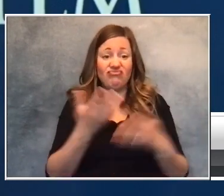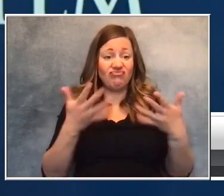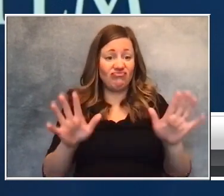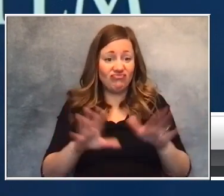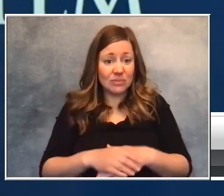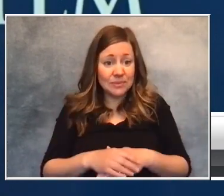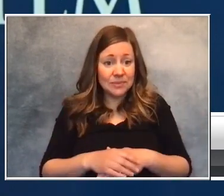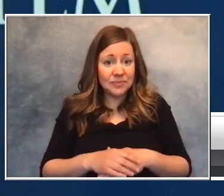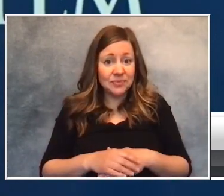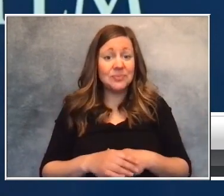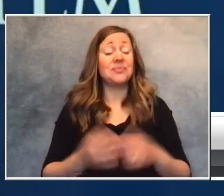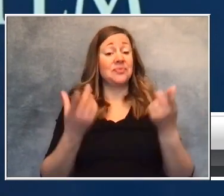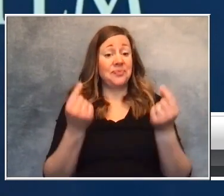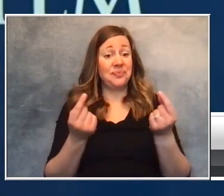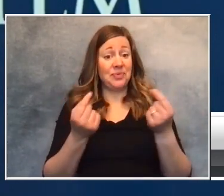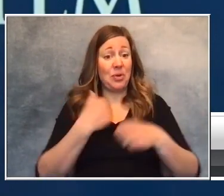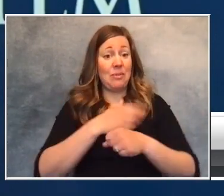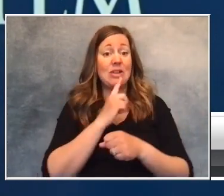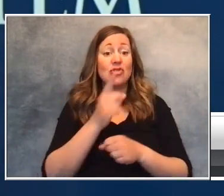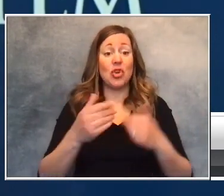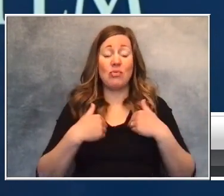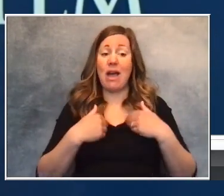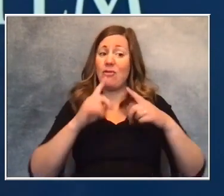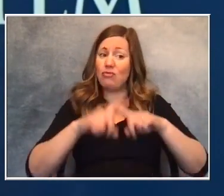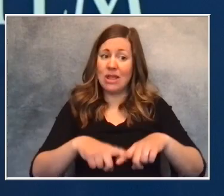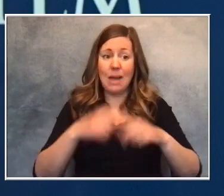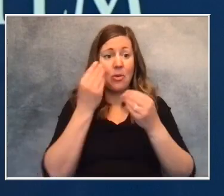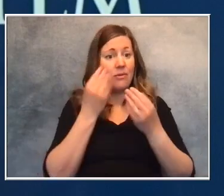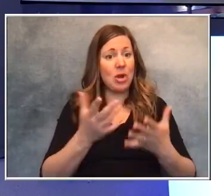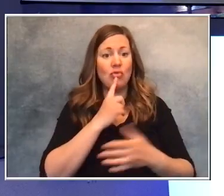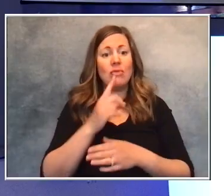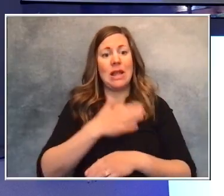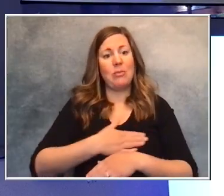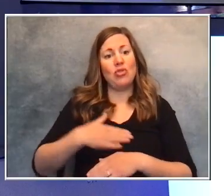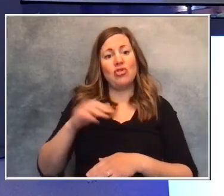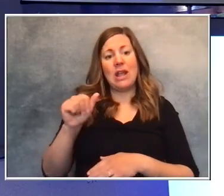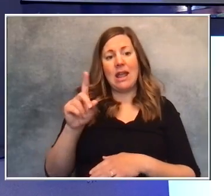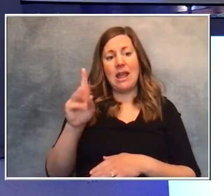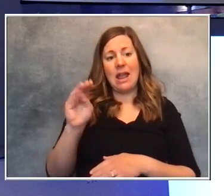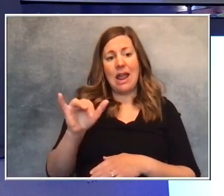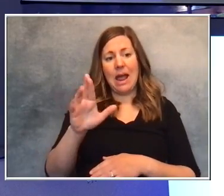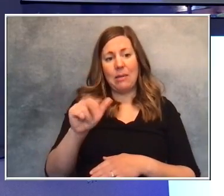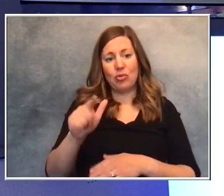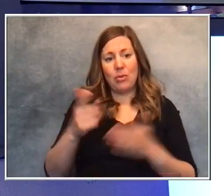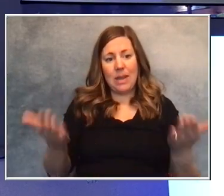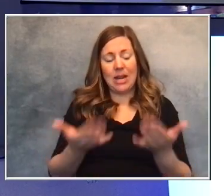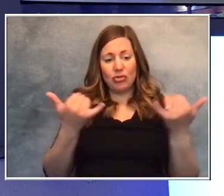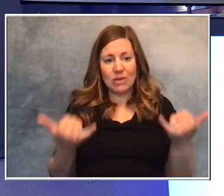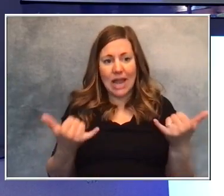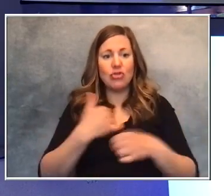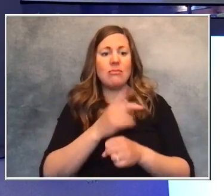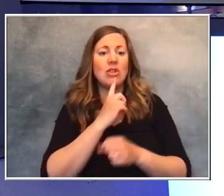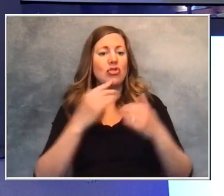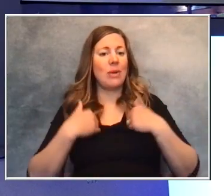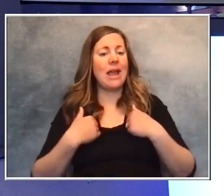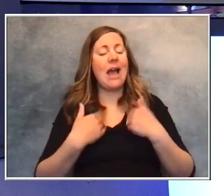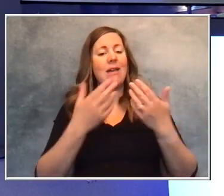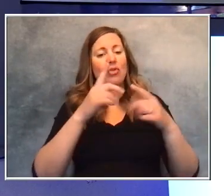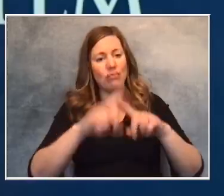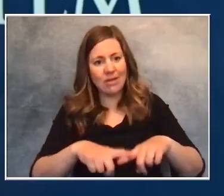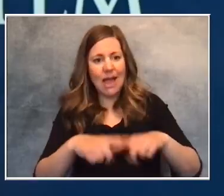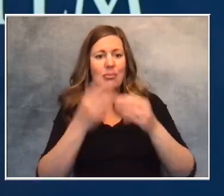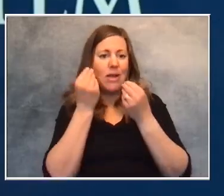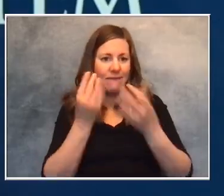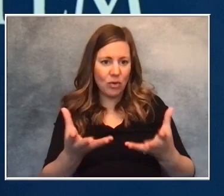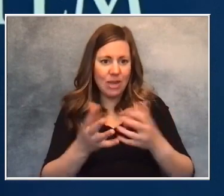what we'll try and do is give you reliable information. And Admiral, we really appreciate your being on here today to give us reliable information and to stress once again the